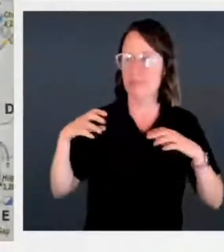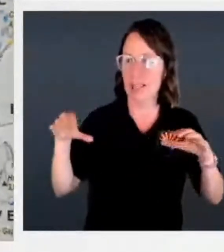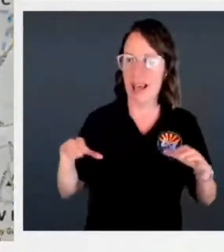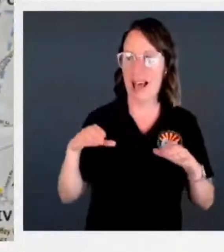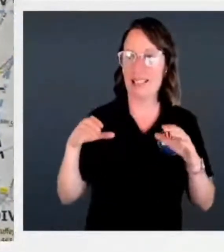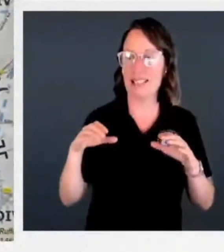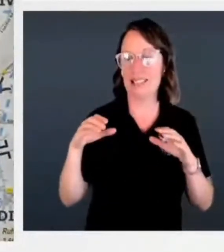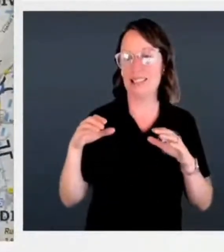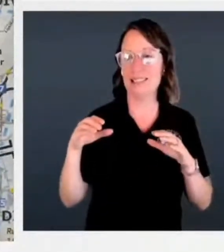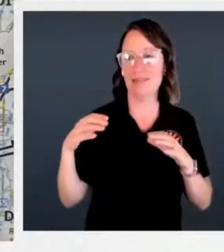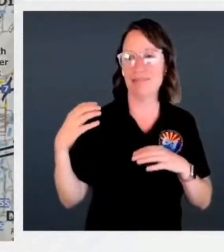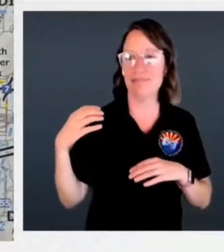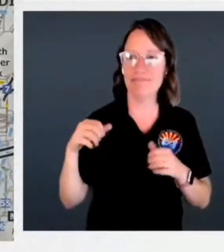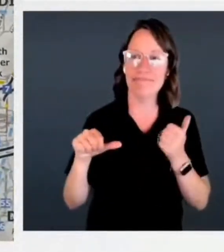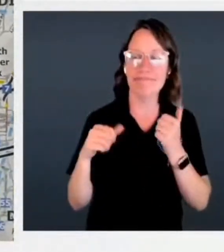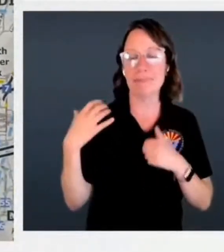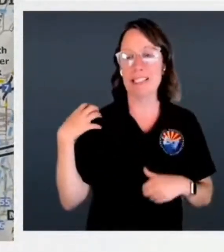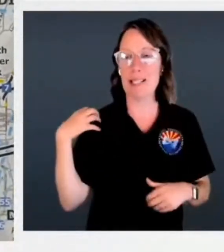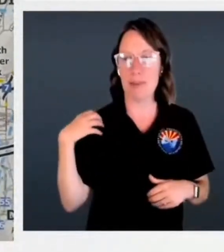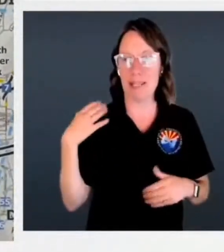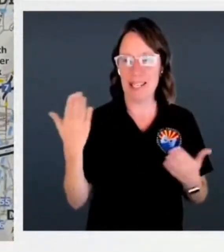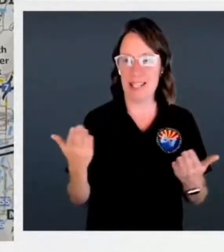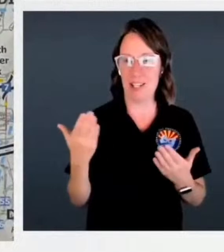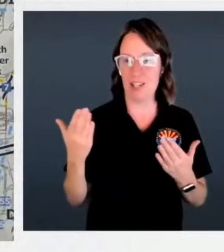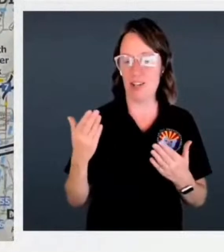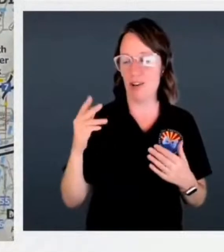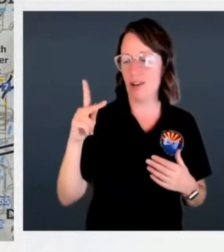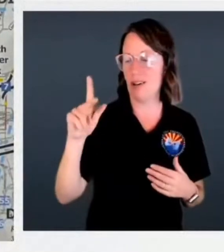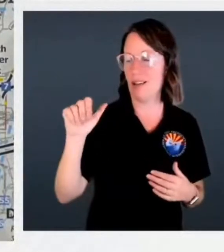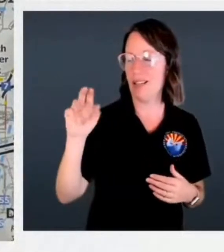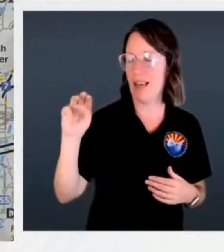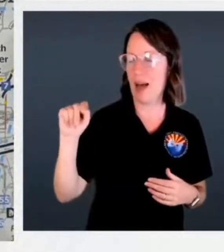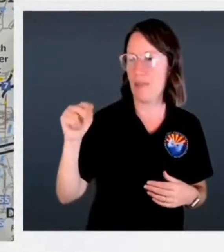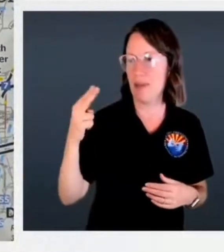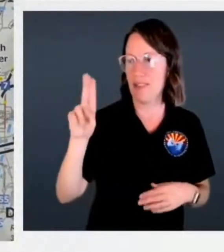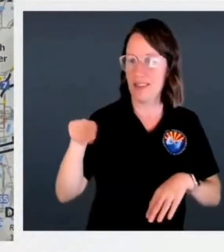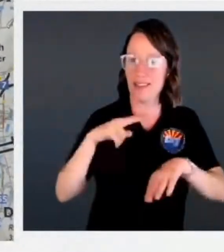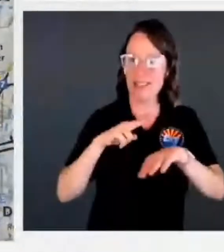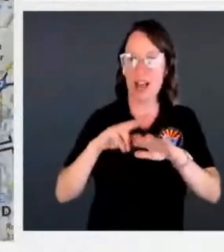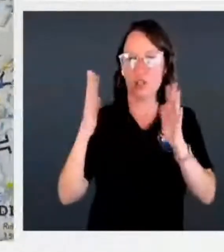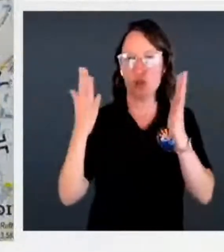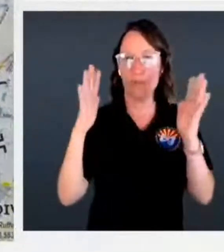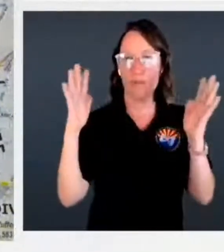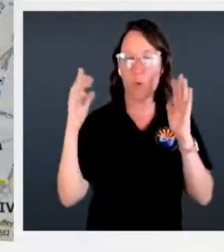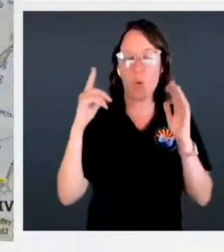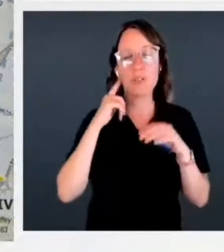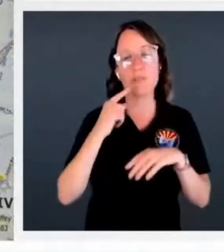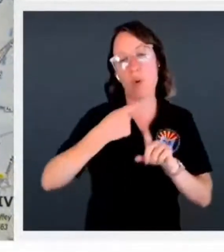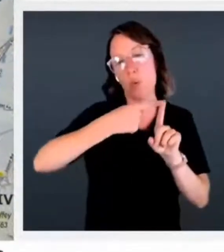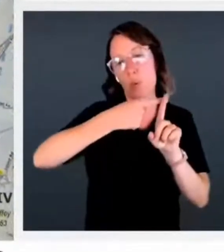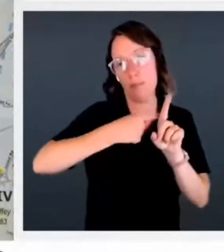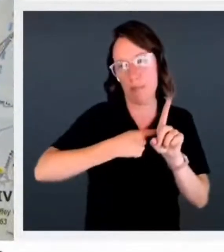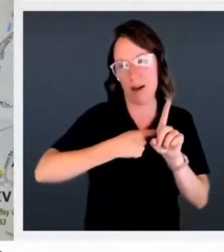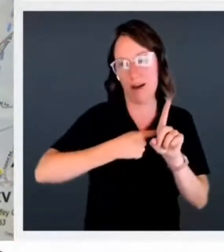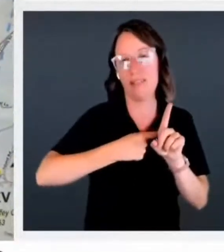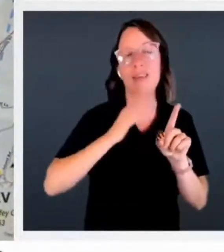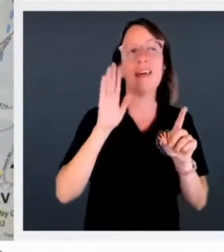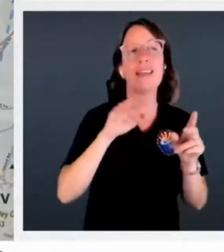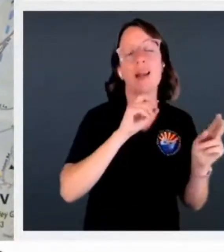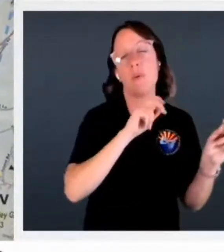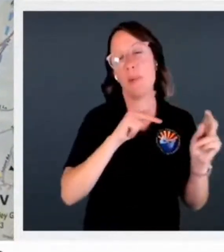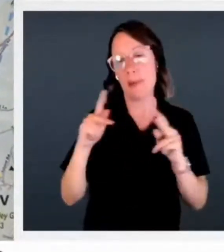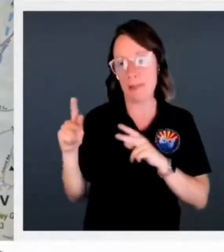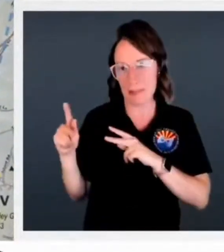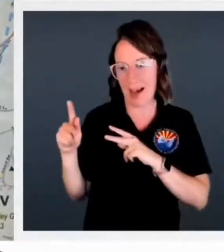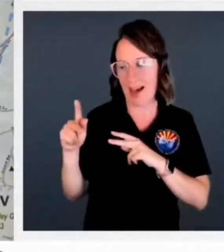and I will be in that position for about 1 more month, and outside of that position, I'll return back to our district here in Fort Jones. So I am the ranger here